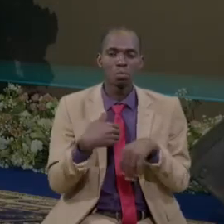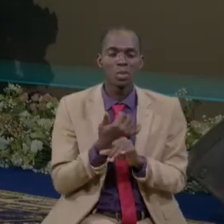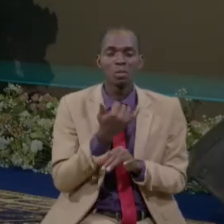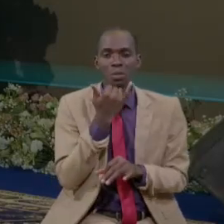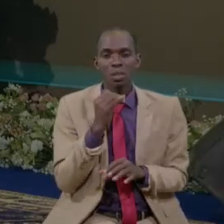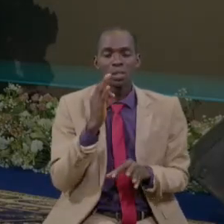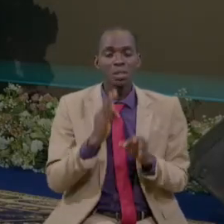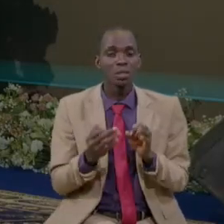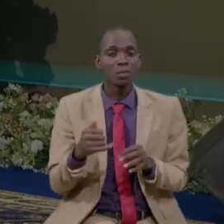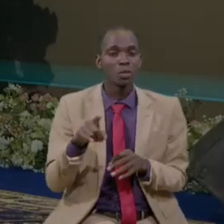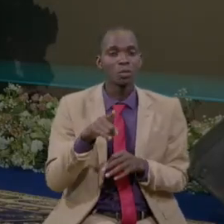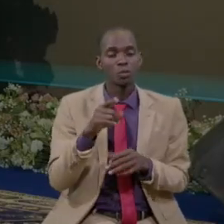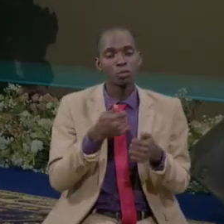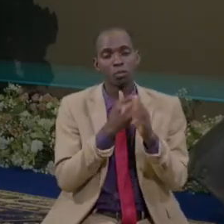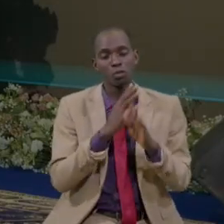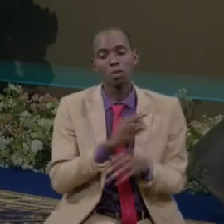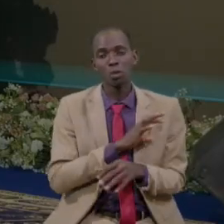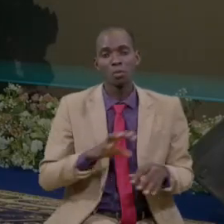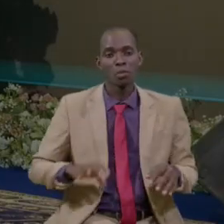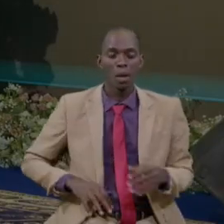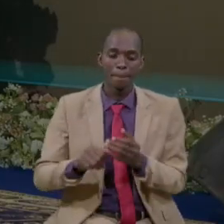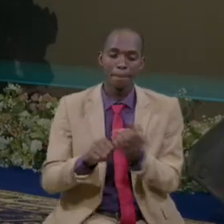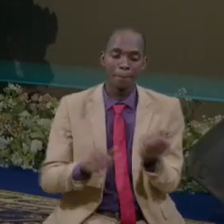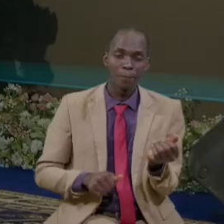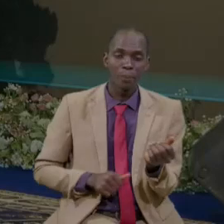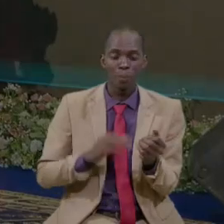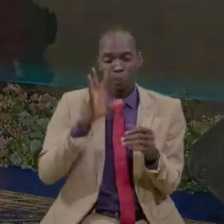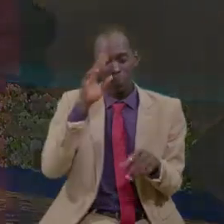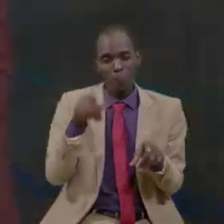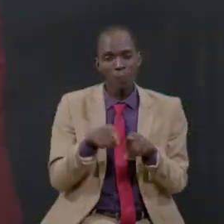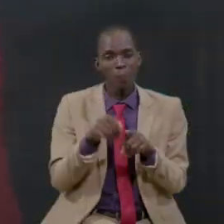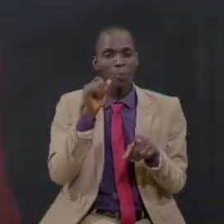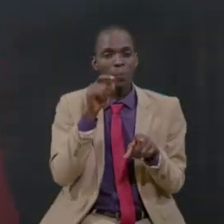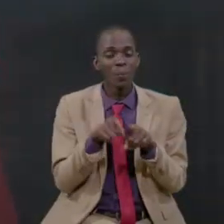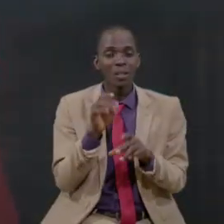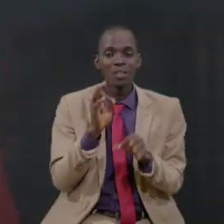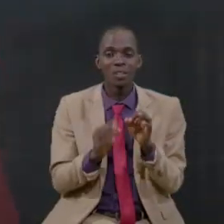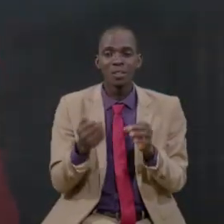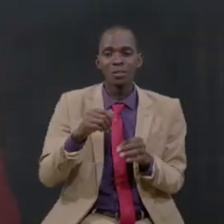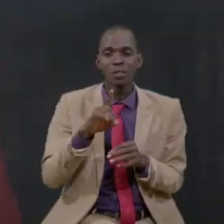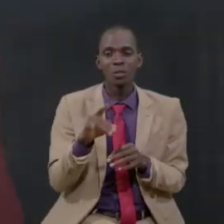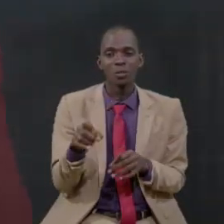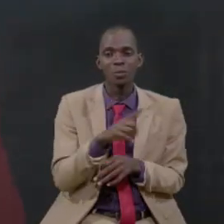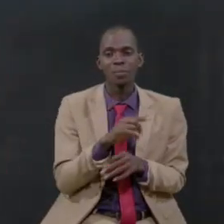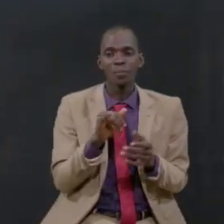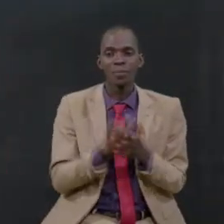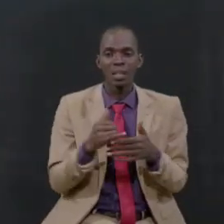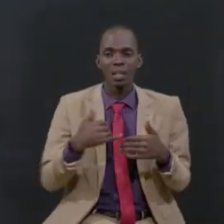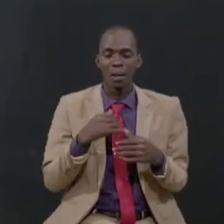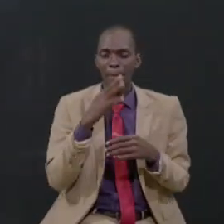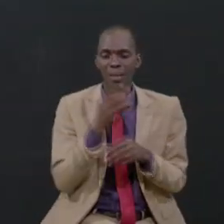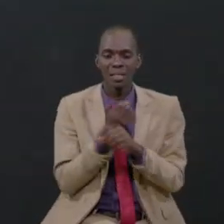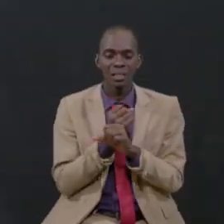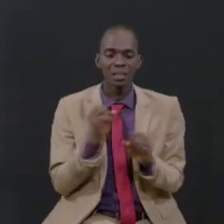of Christ, do err, brethren, if any of you that had been saved by the grace of God,